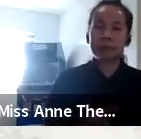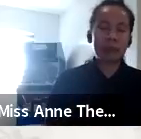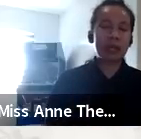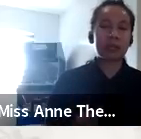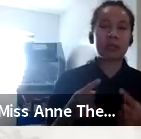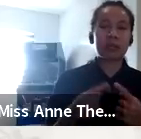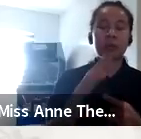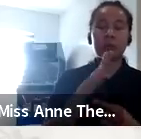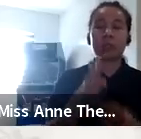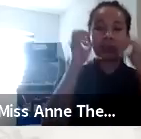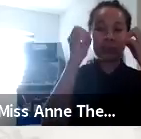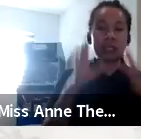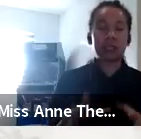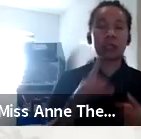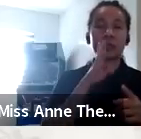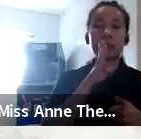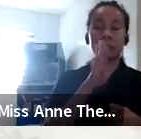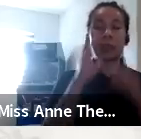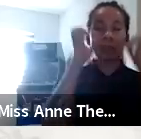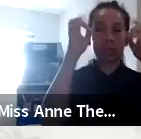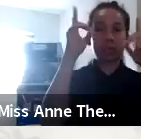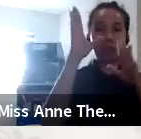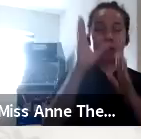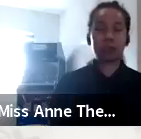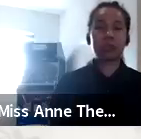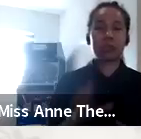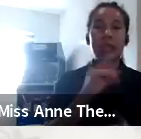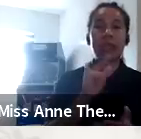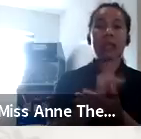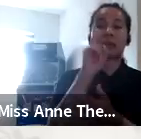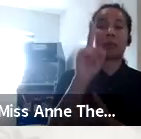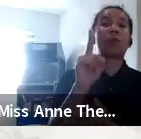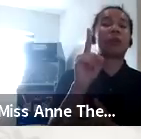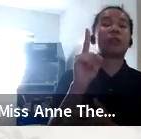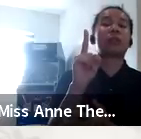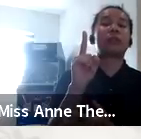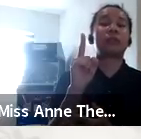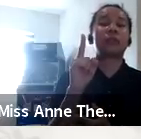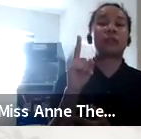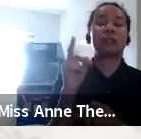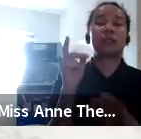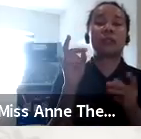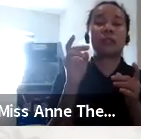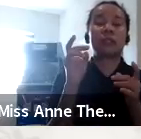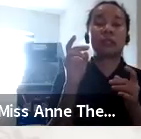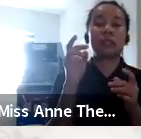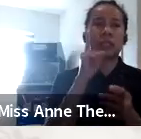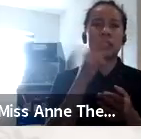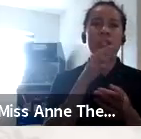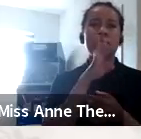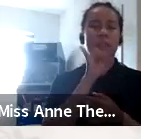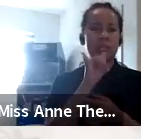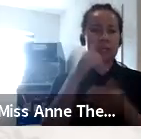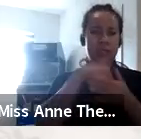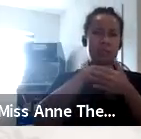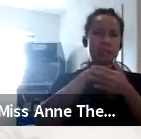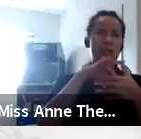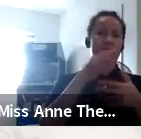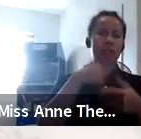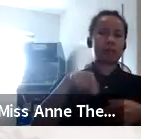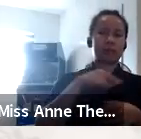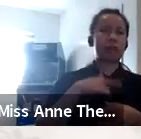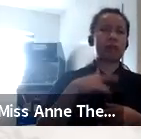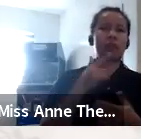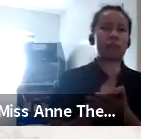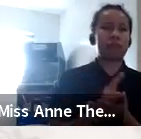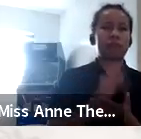be teachers, to be educators. And that's one thing to feel inside of you. That's intrinsic. No one can tell